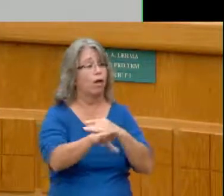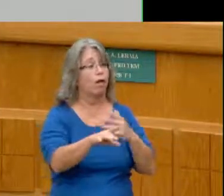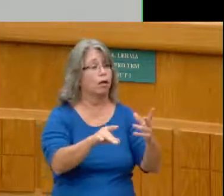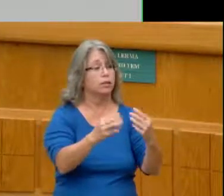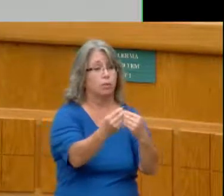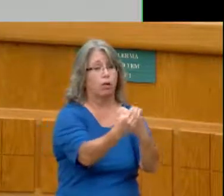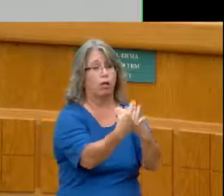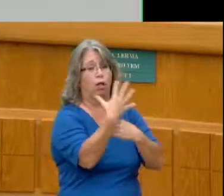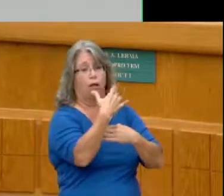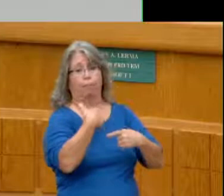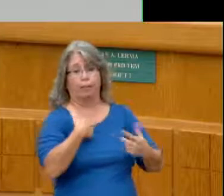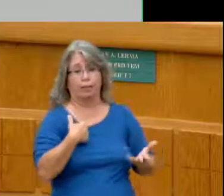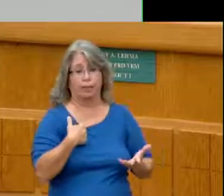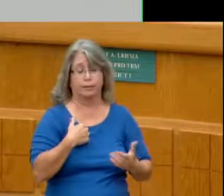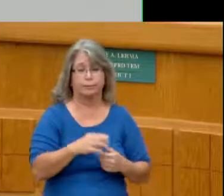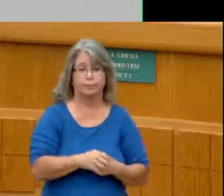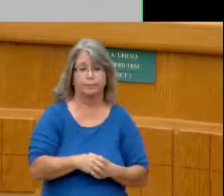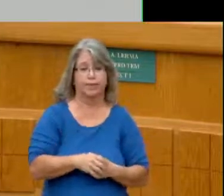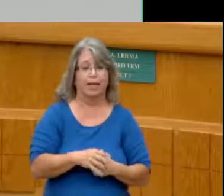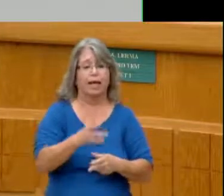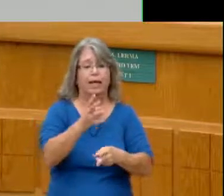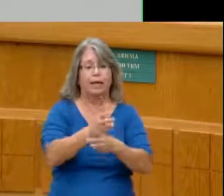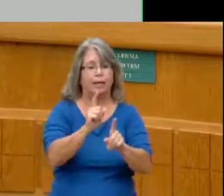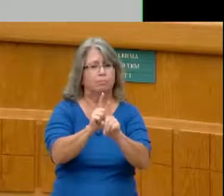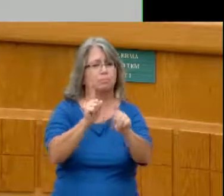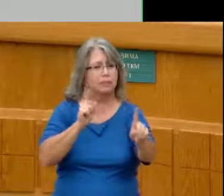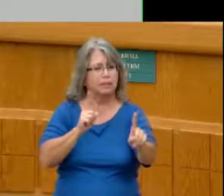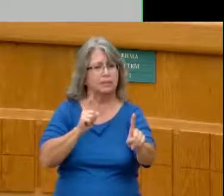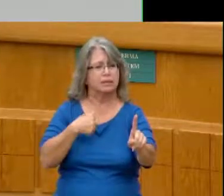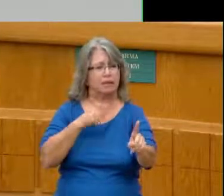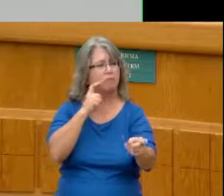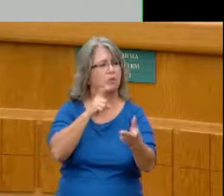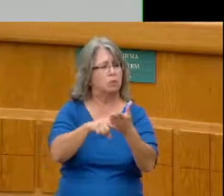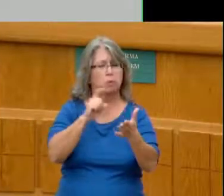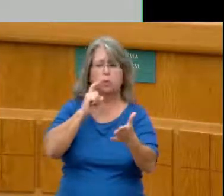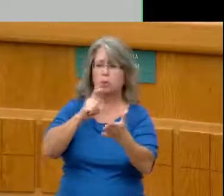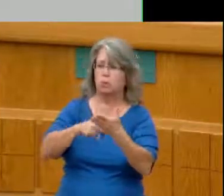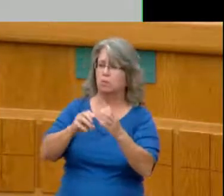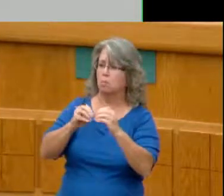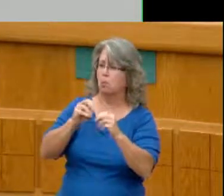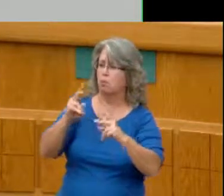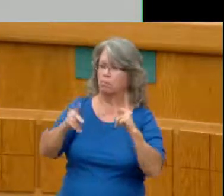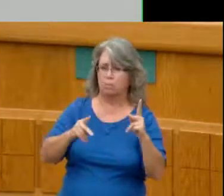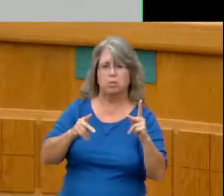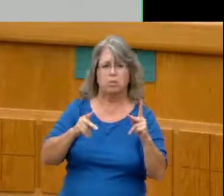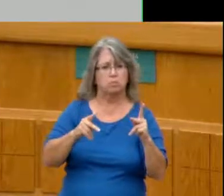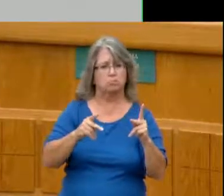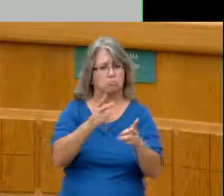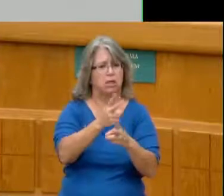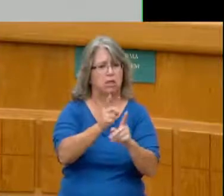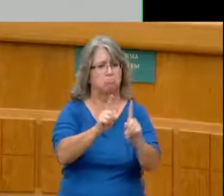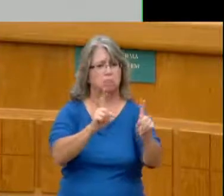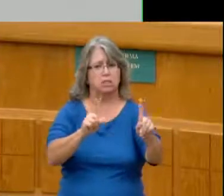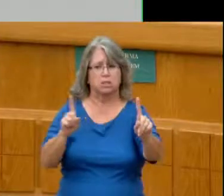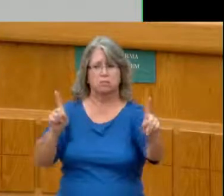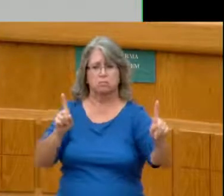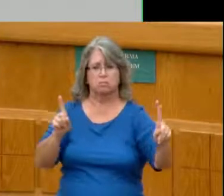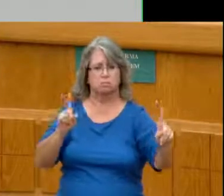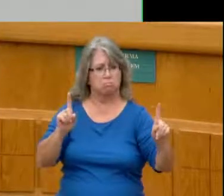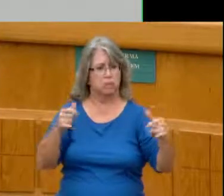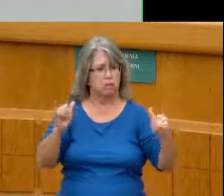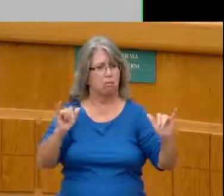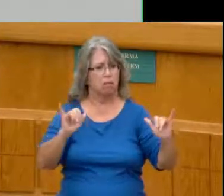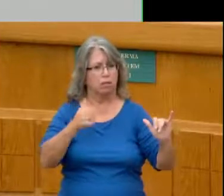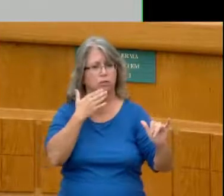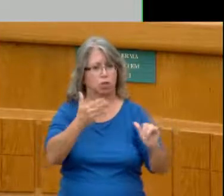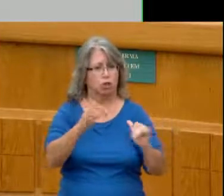past, nobody seems to have any problems with social distancing in the store. Everybody likes to space out in line from what I've seen, so that's good